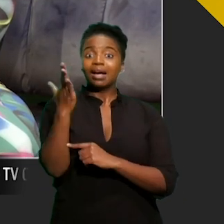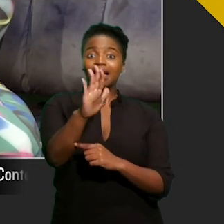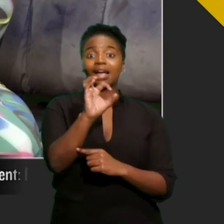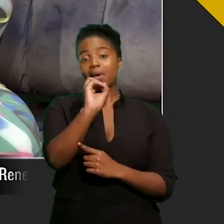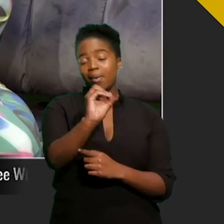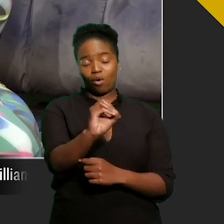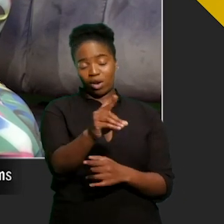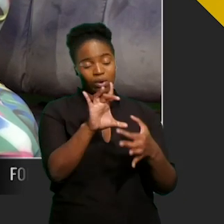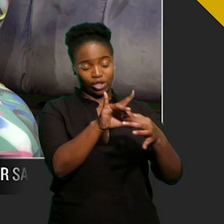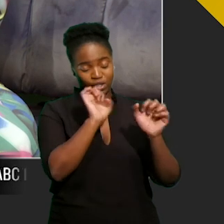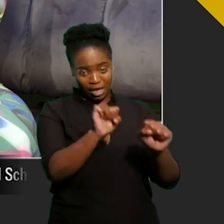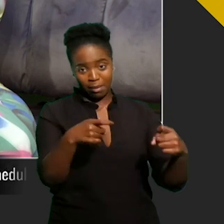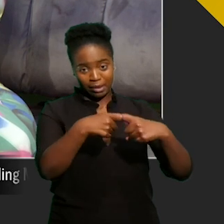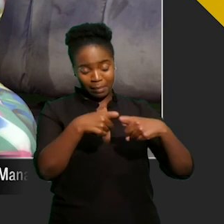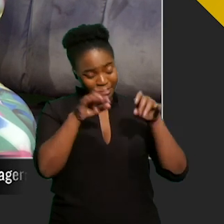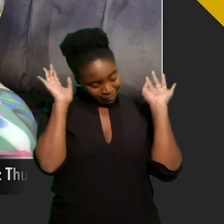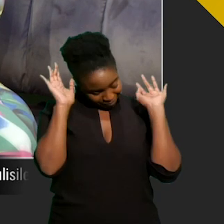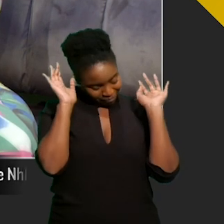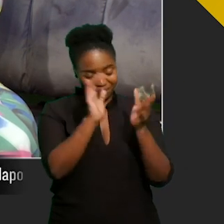on it, and I'm going to